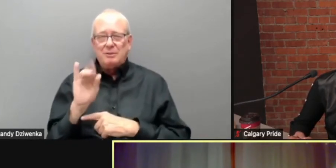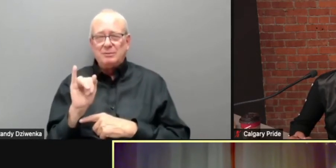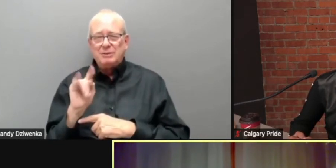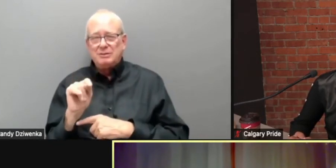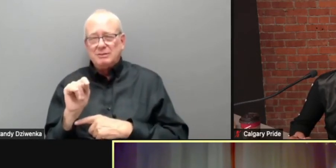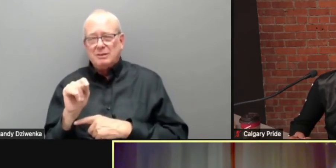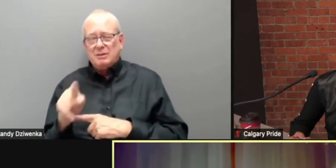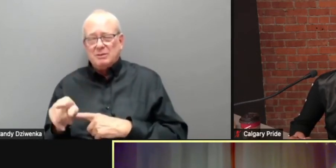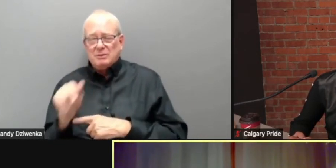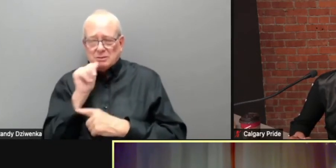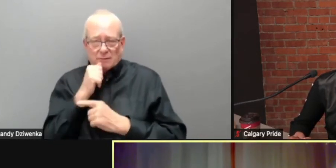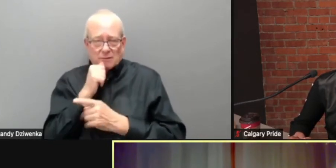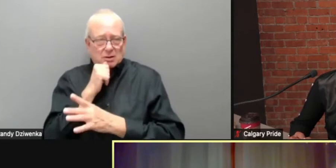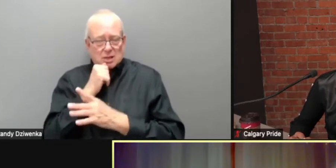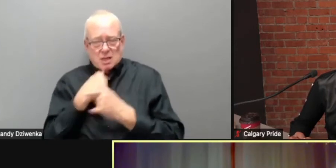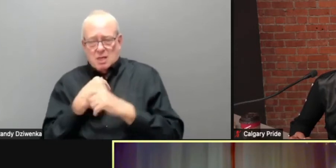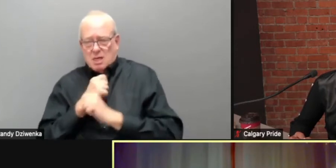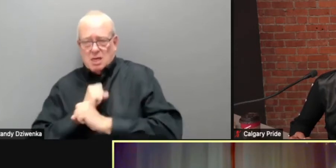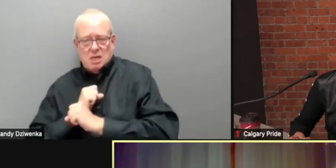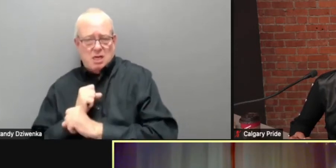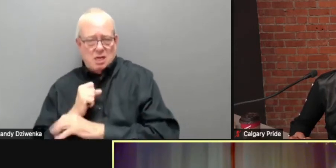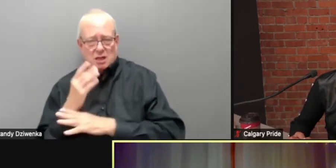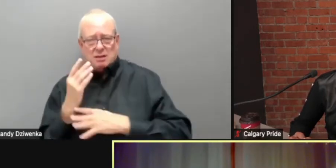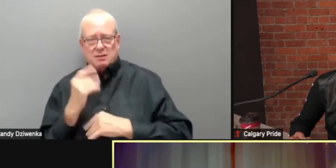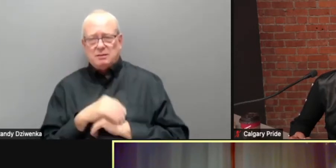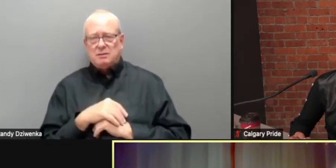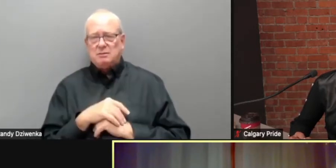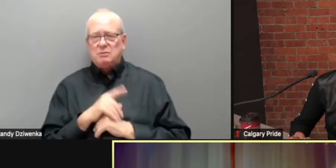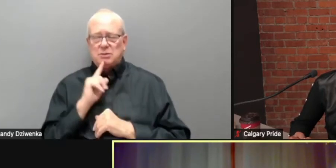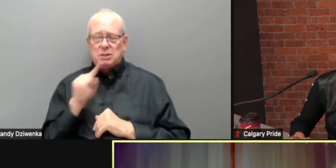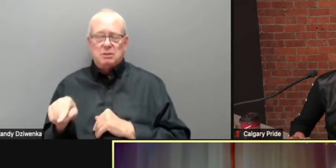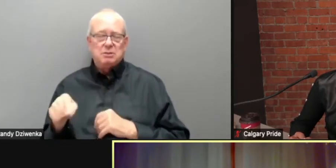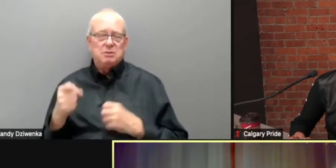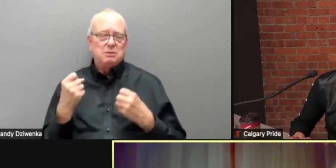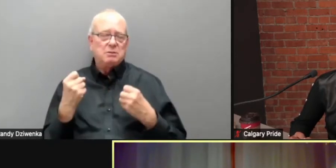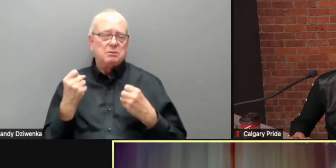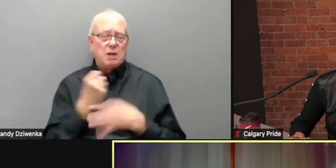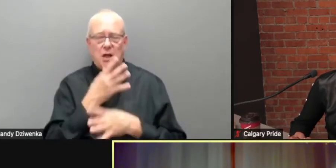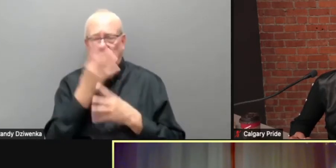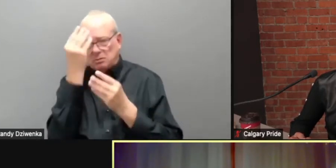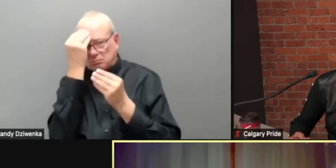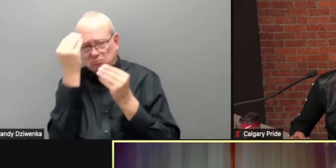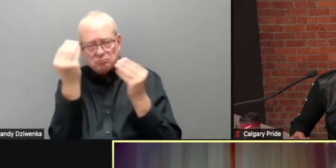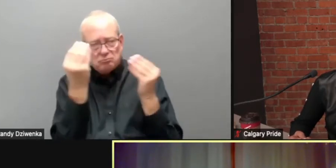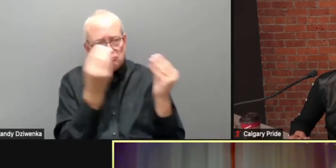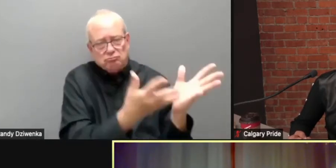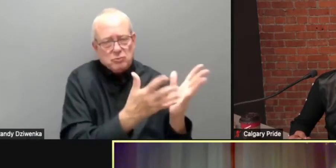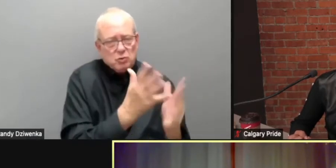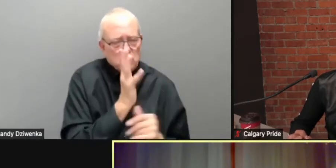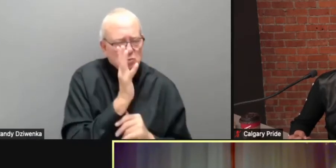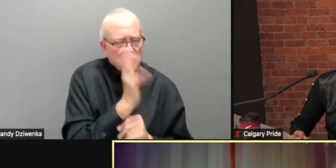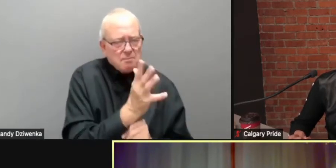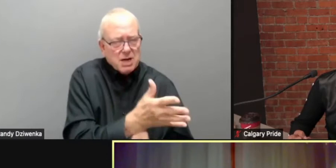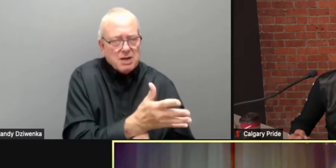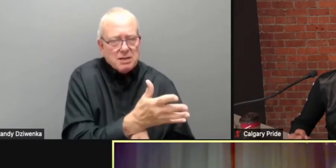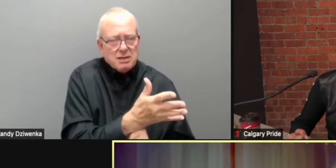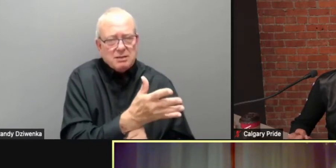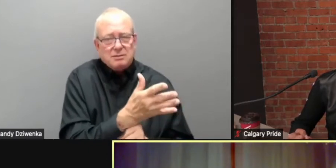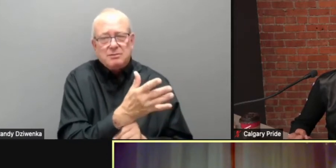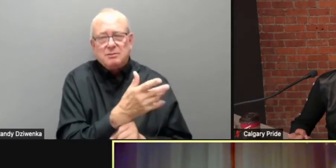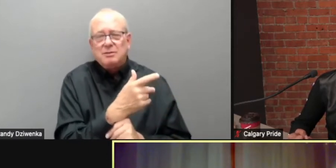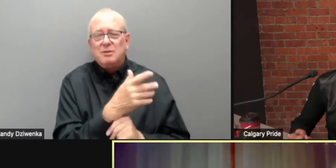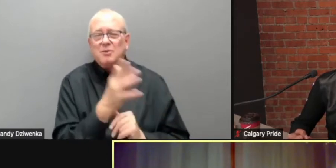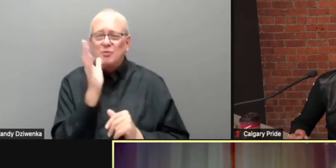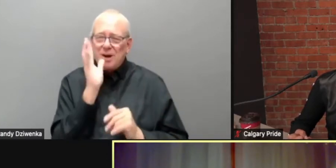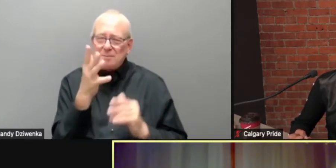that he was so terrified of doing, because yes, he expected her to be at his wedding dancing and being